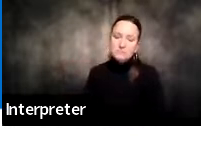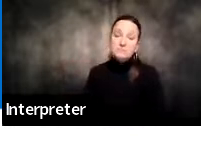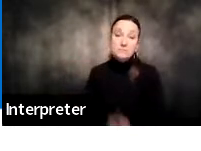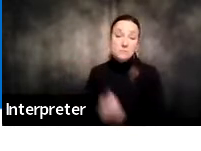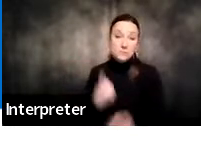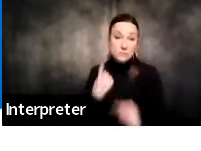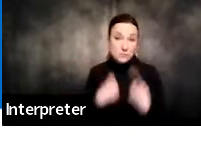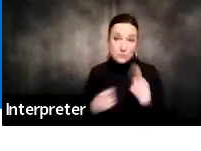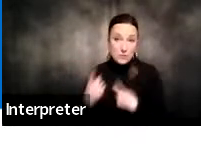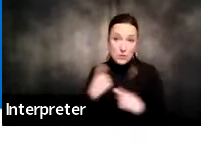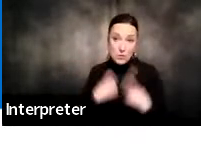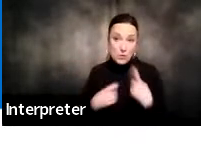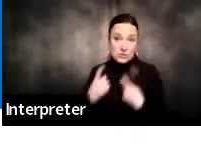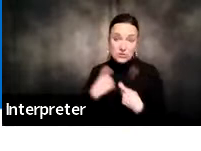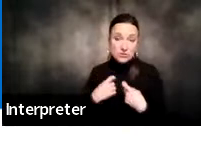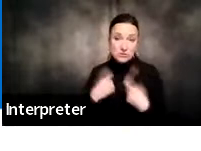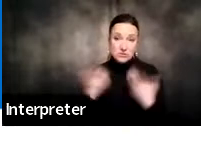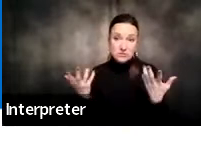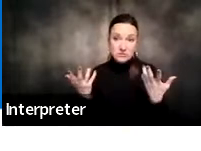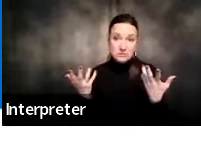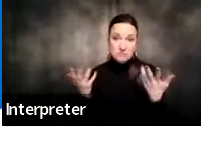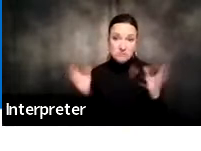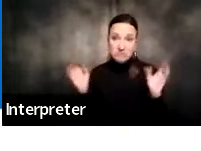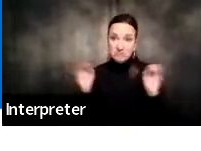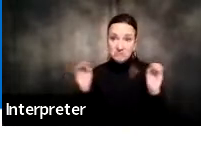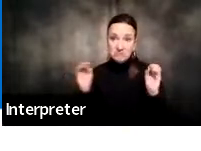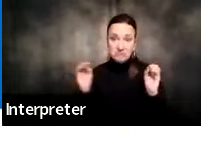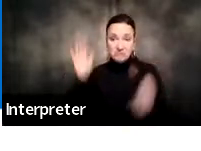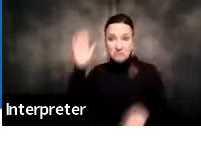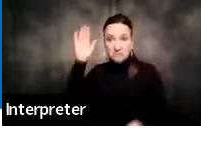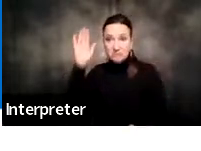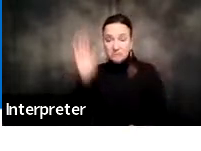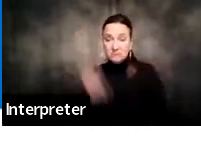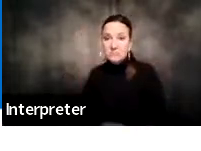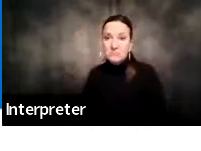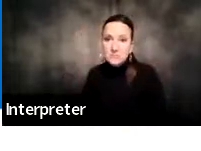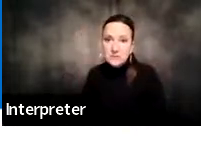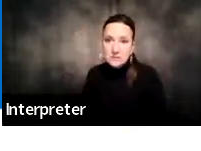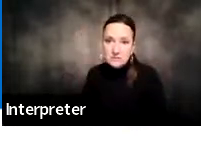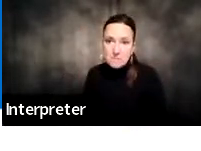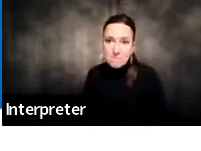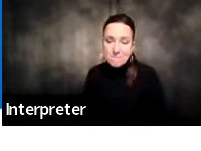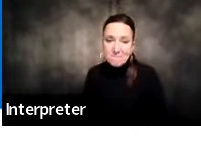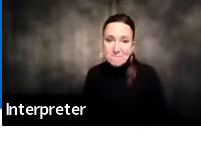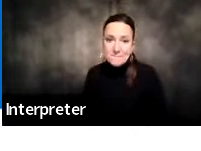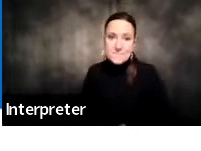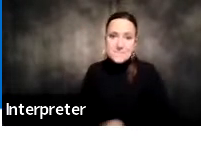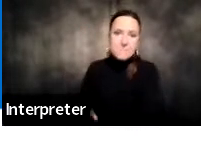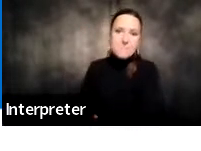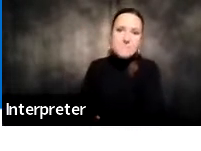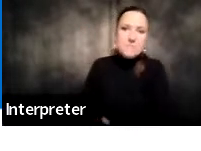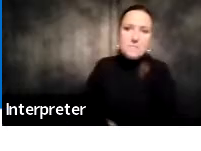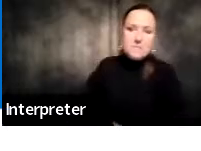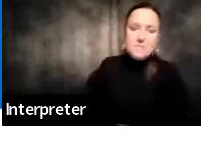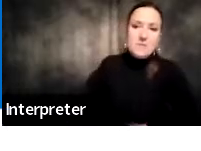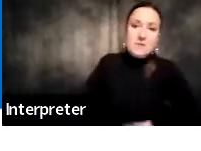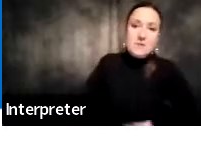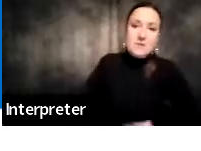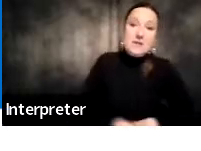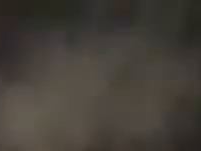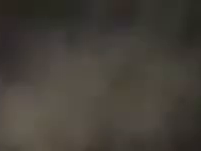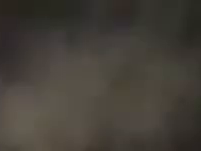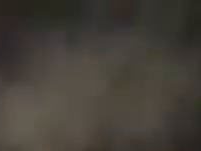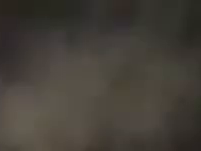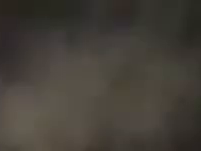questions from the commissioners? I don't see any additional questions from the public on this presentation. Okay, Mr. Moore, well, we